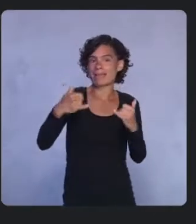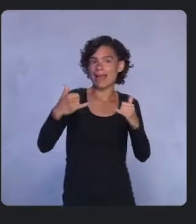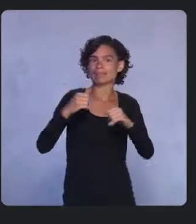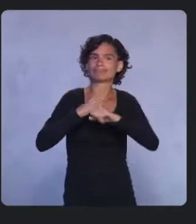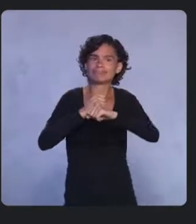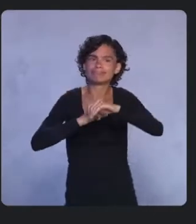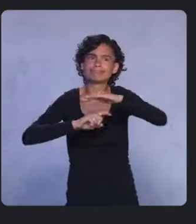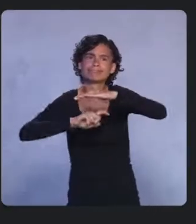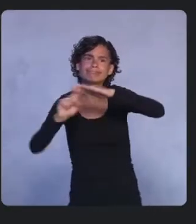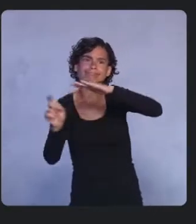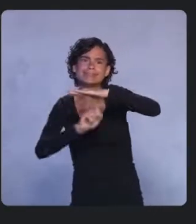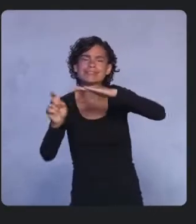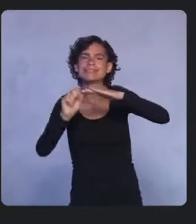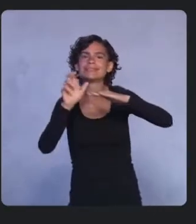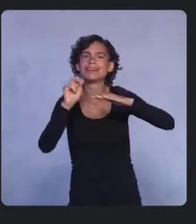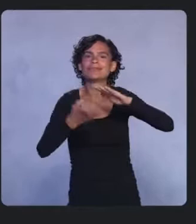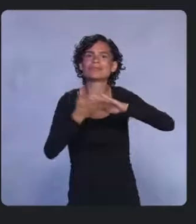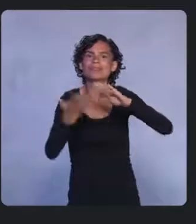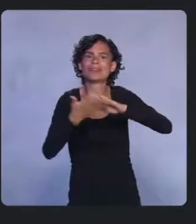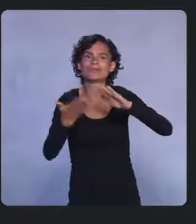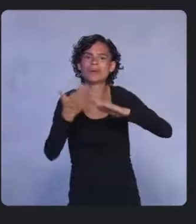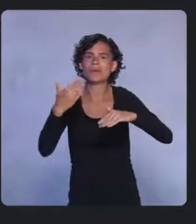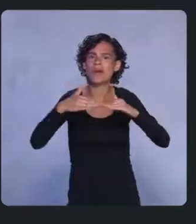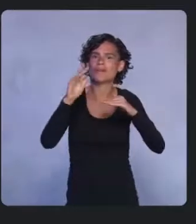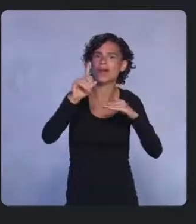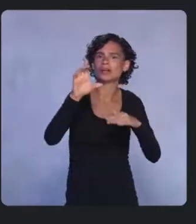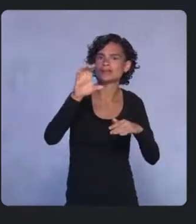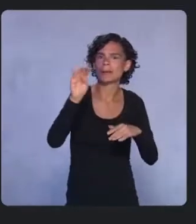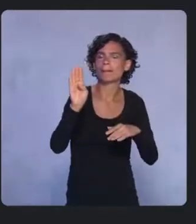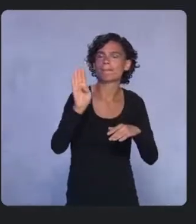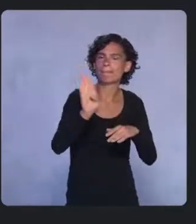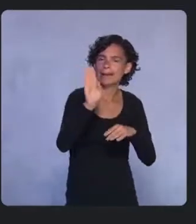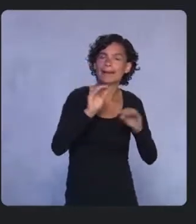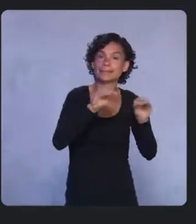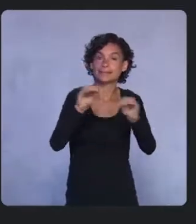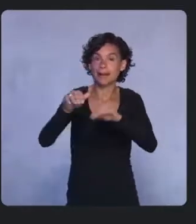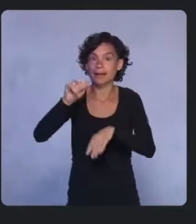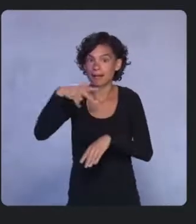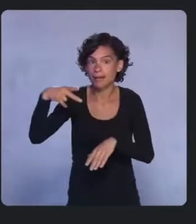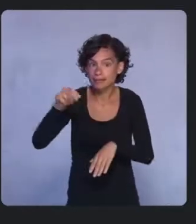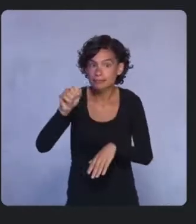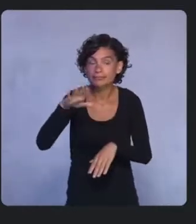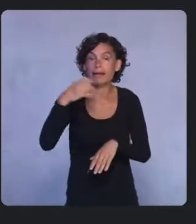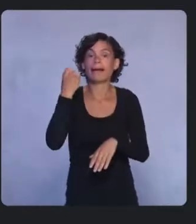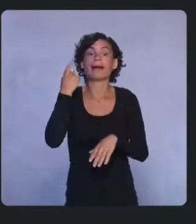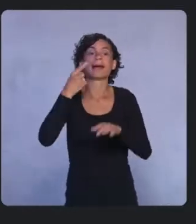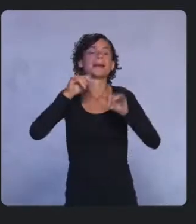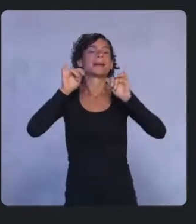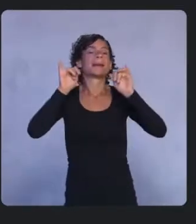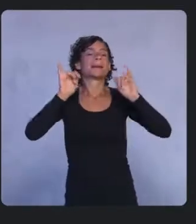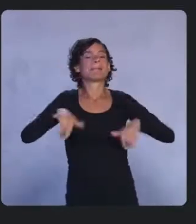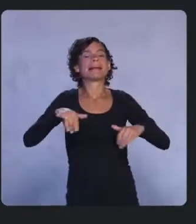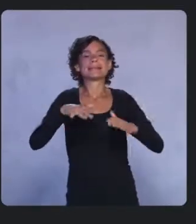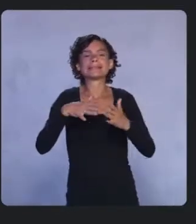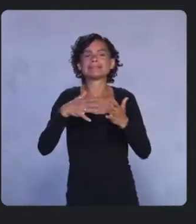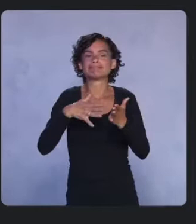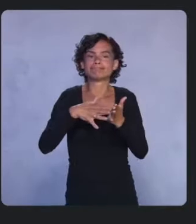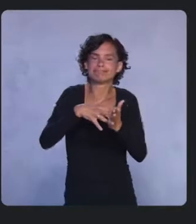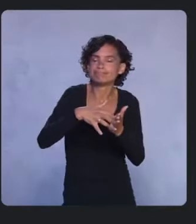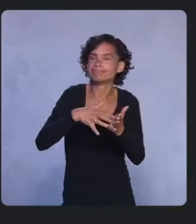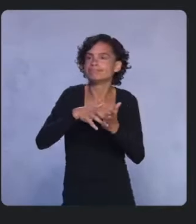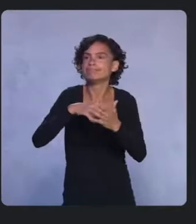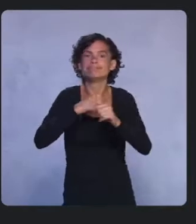billion installed apps around the world. But the single most common security vulnerability today is